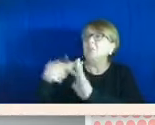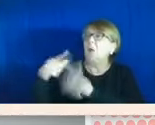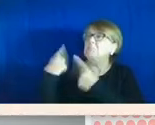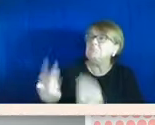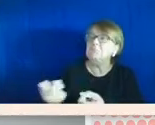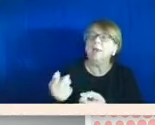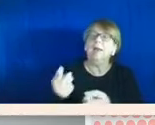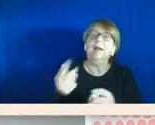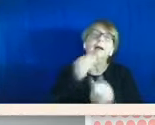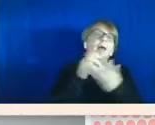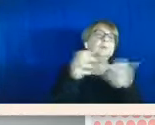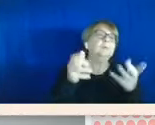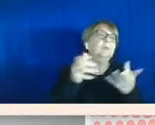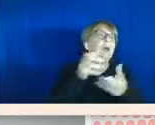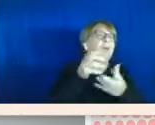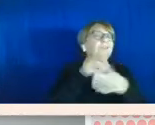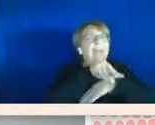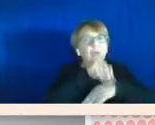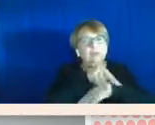the counseling services, but